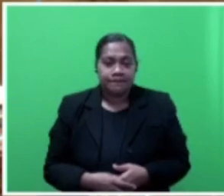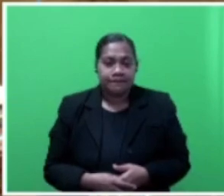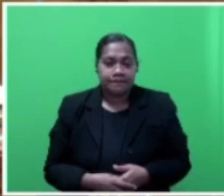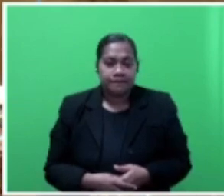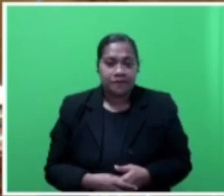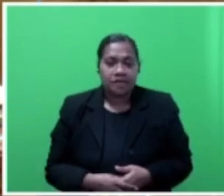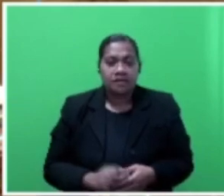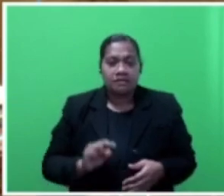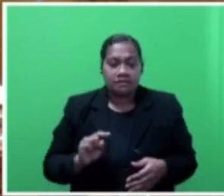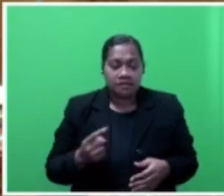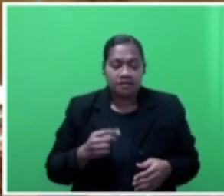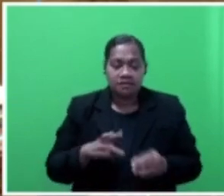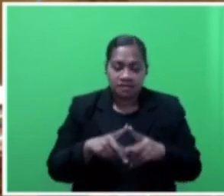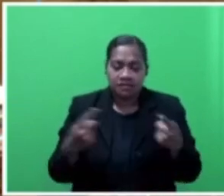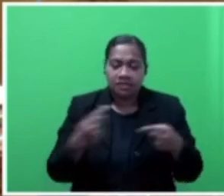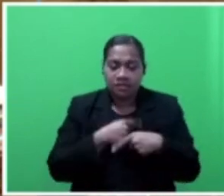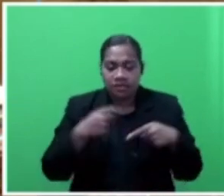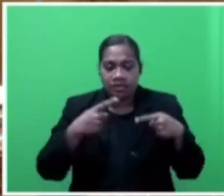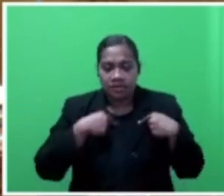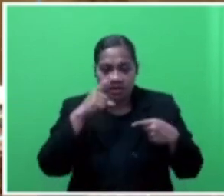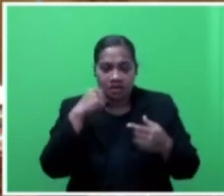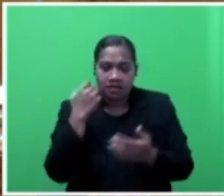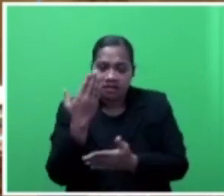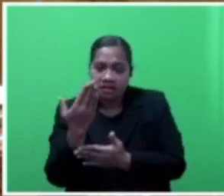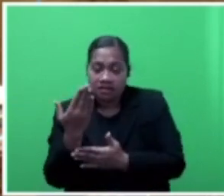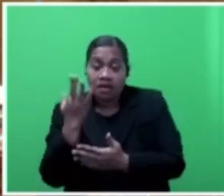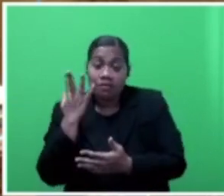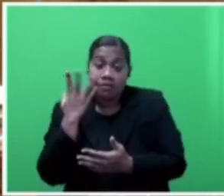be relying upon. Yet, when the borders open,